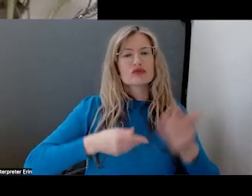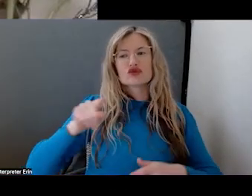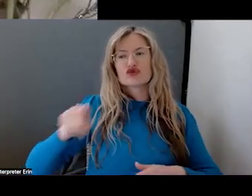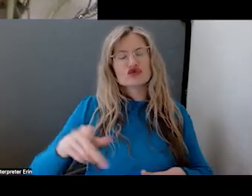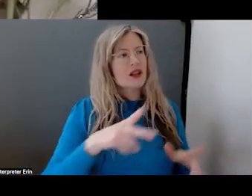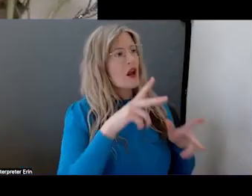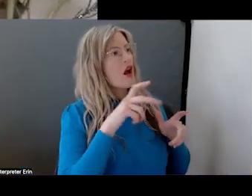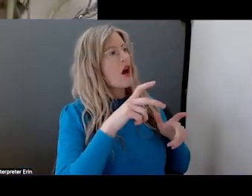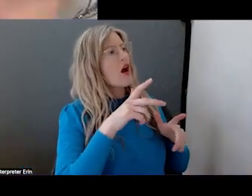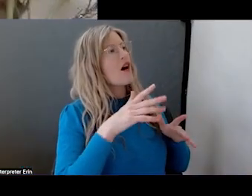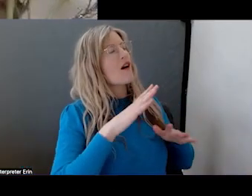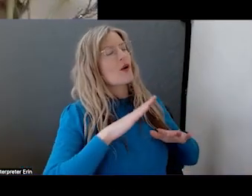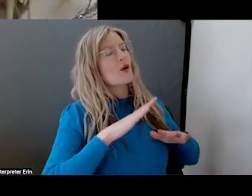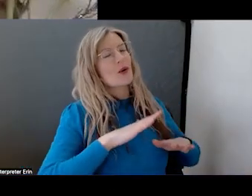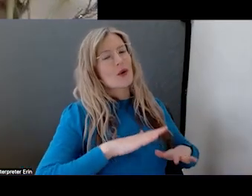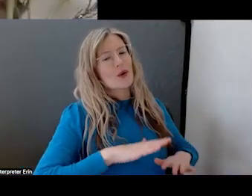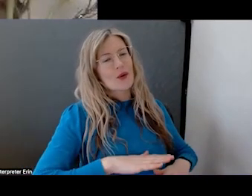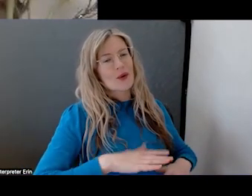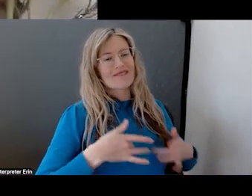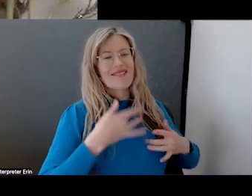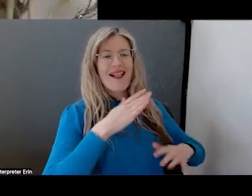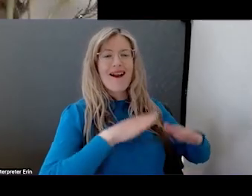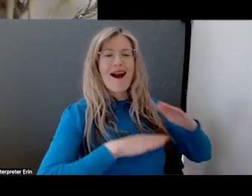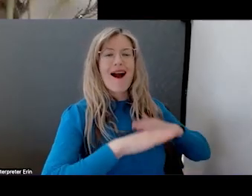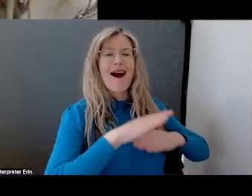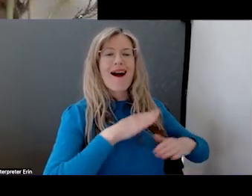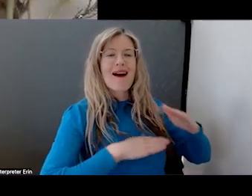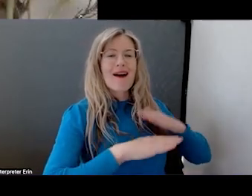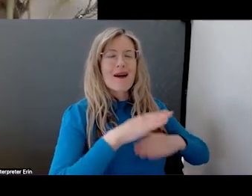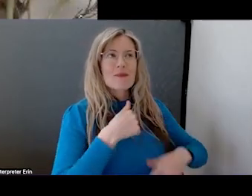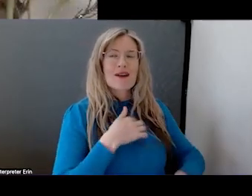gauge, how people are receiving,